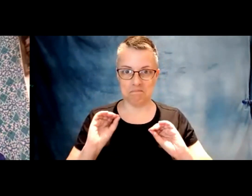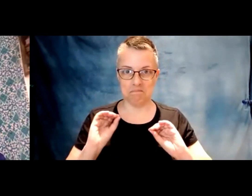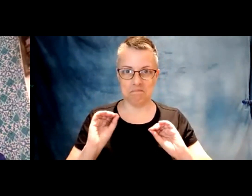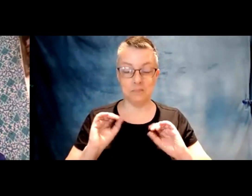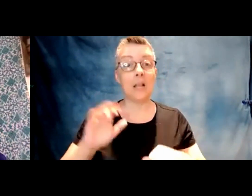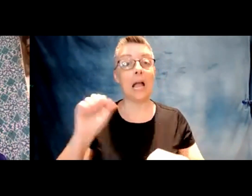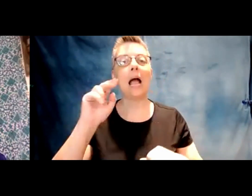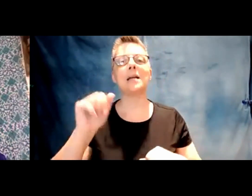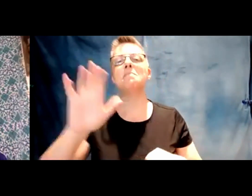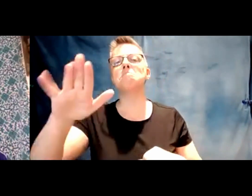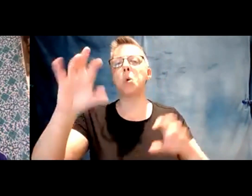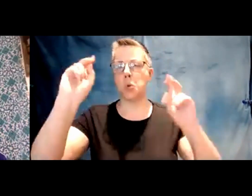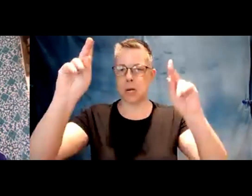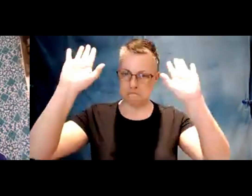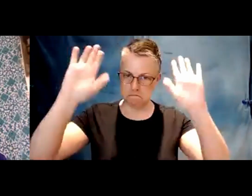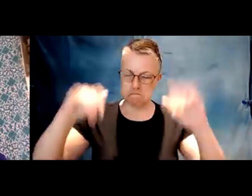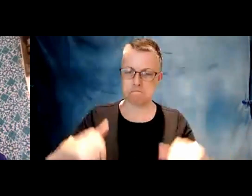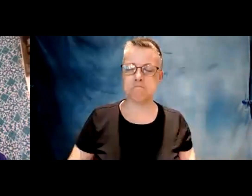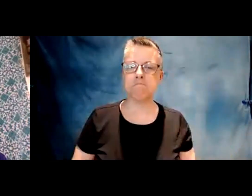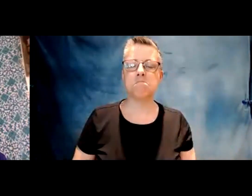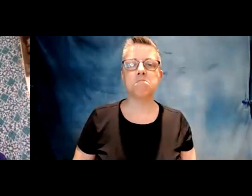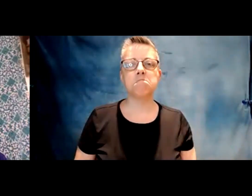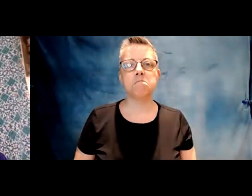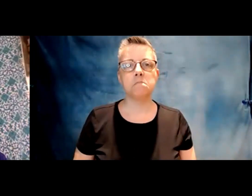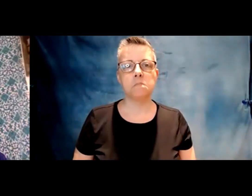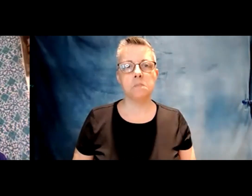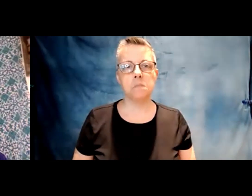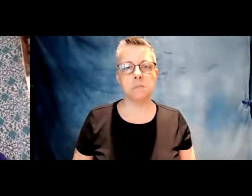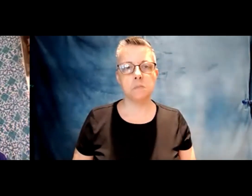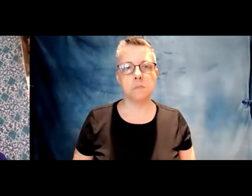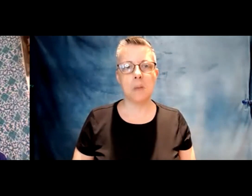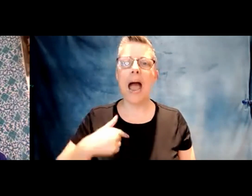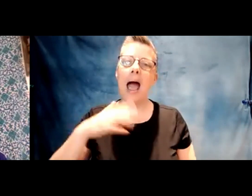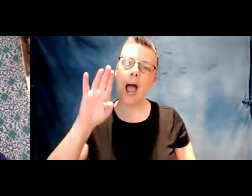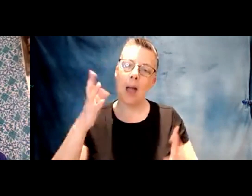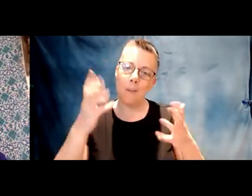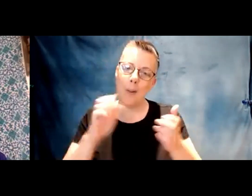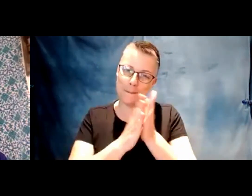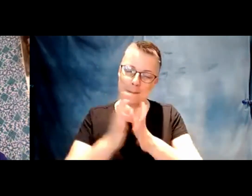Oh, hi. I want to be a nanny.